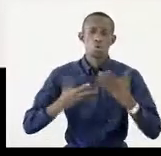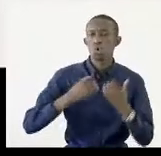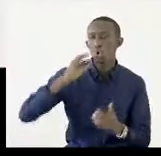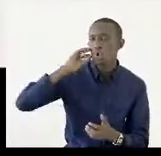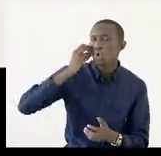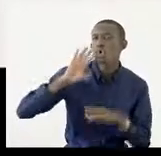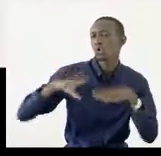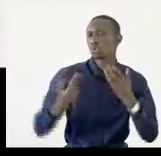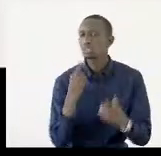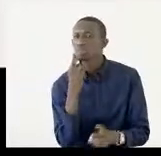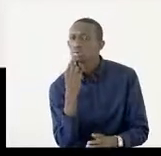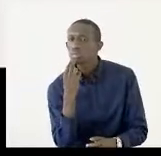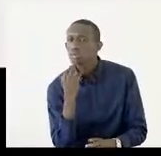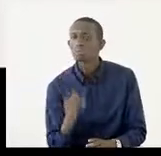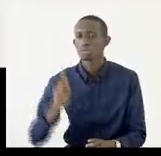red precipitate.